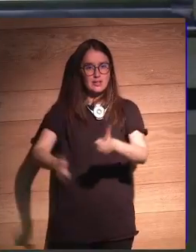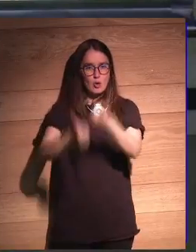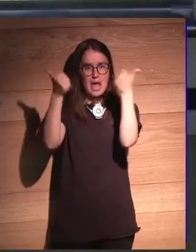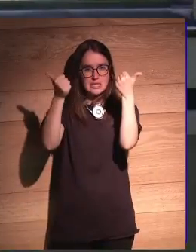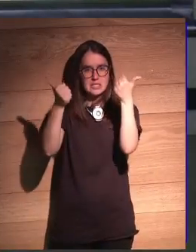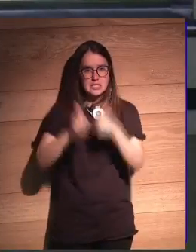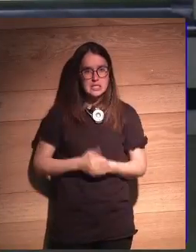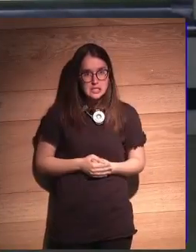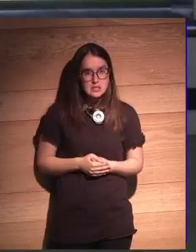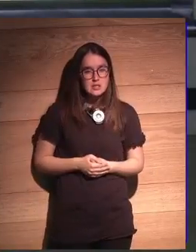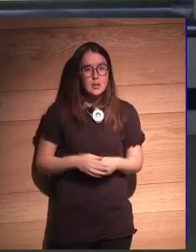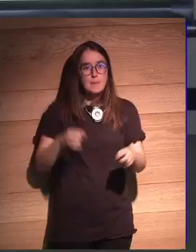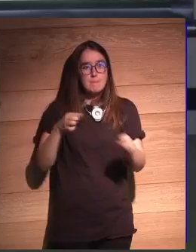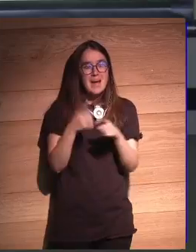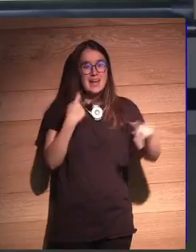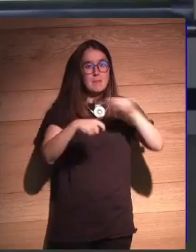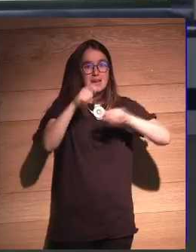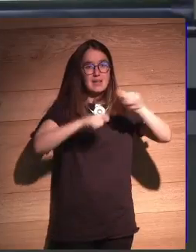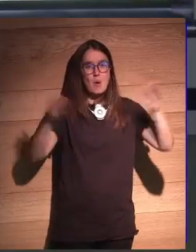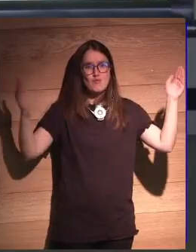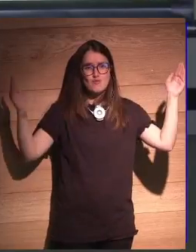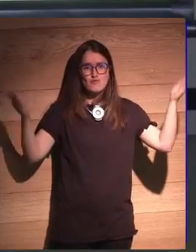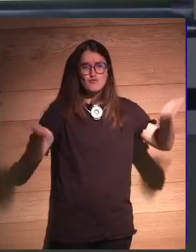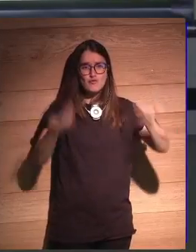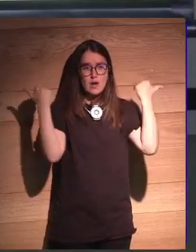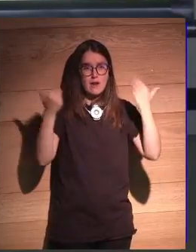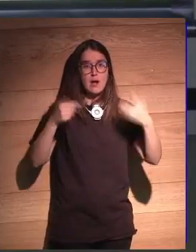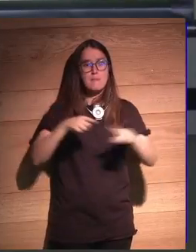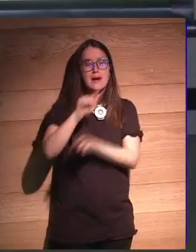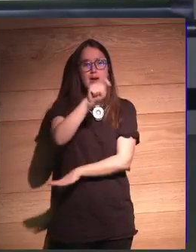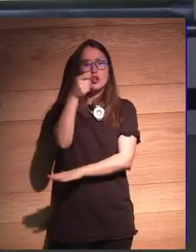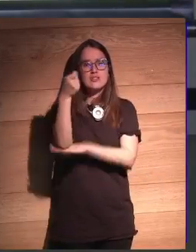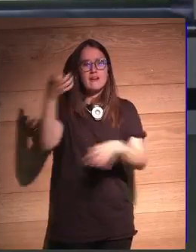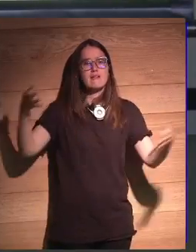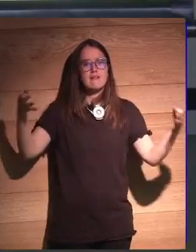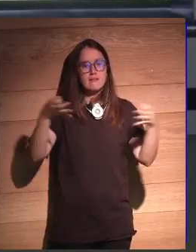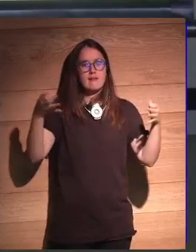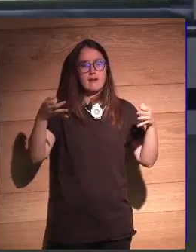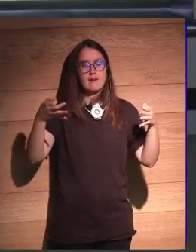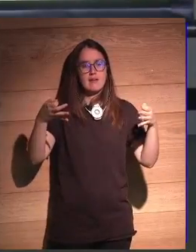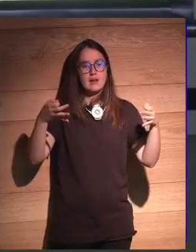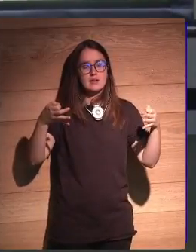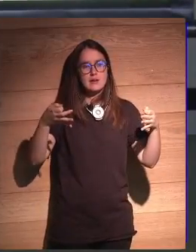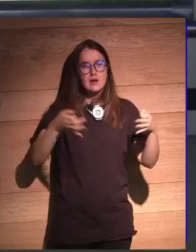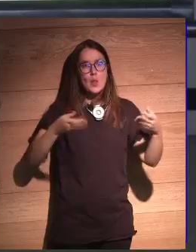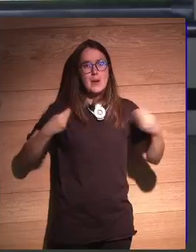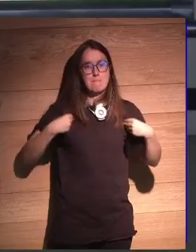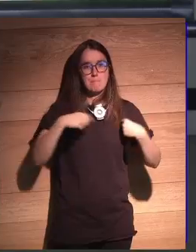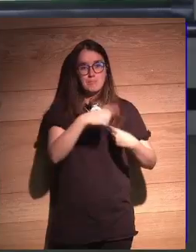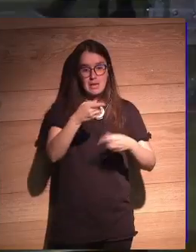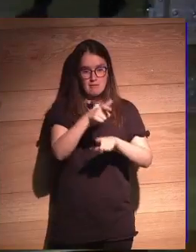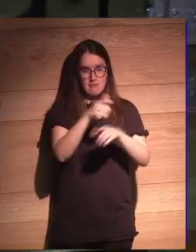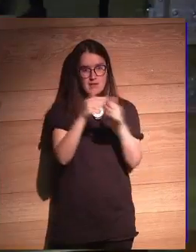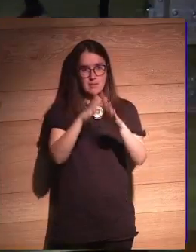it, to find ways to move past the residential alienation that so many households experience